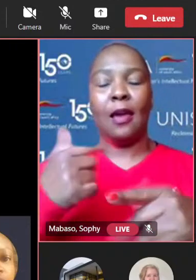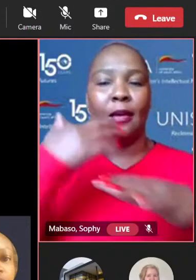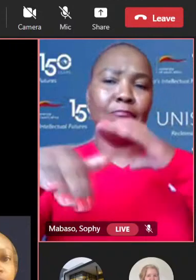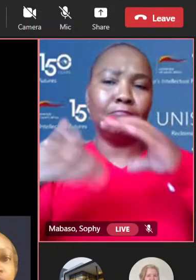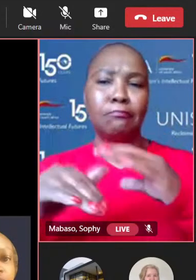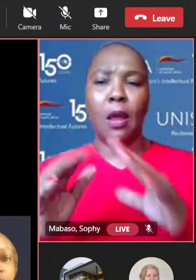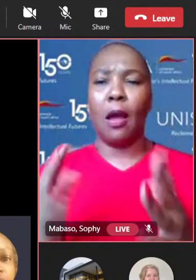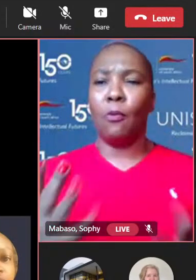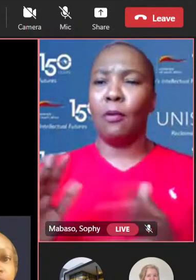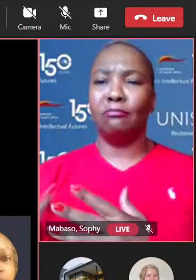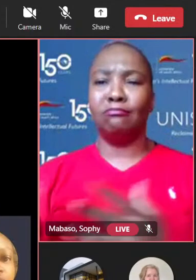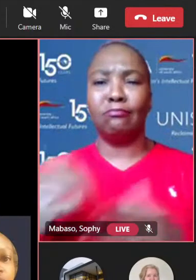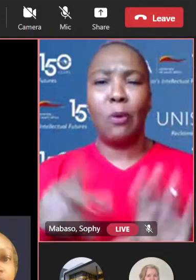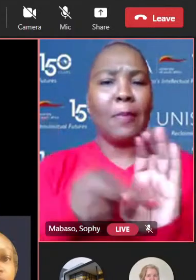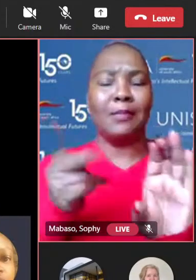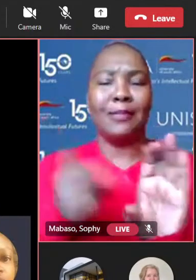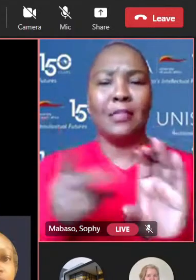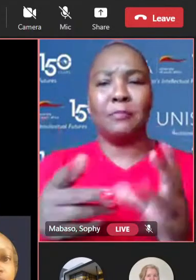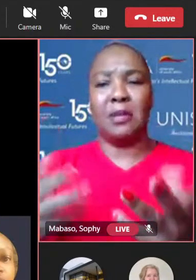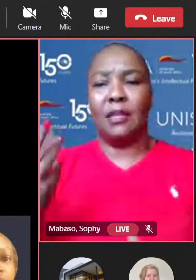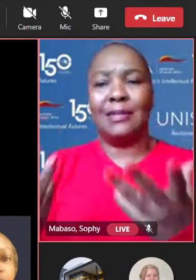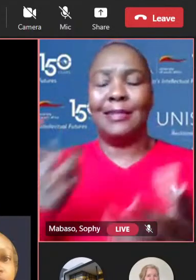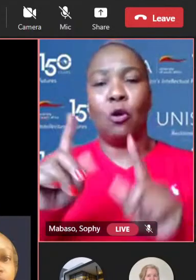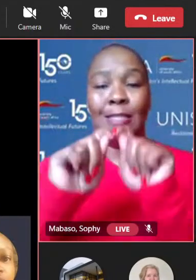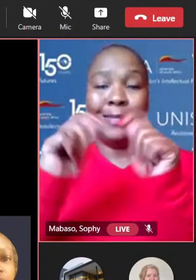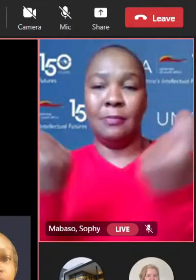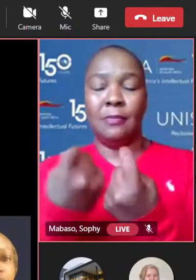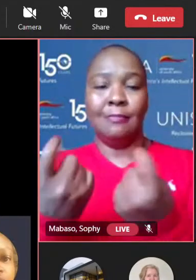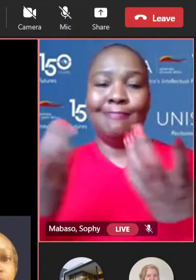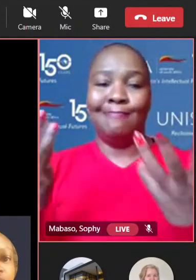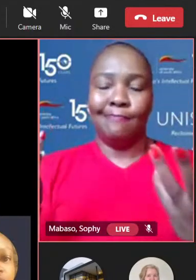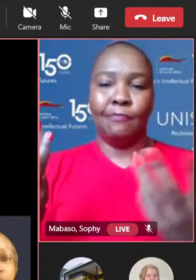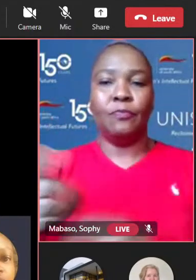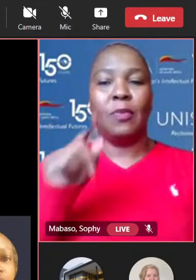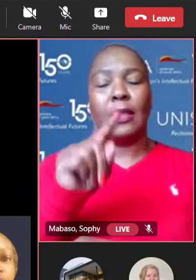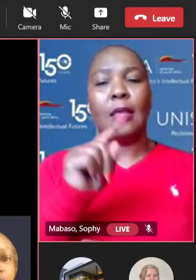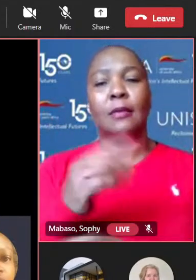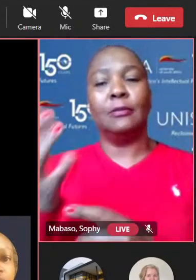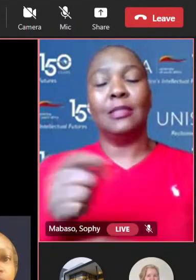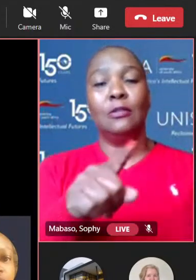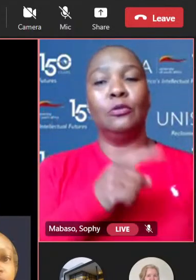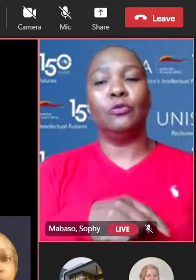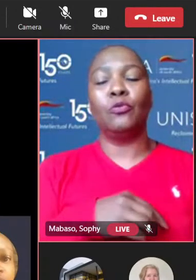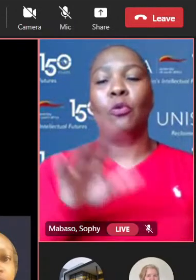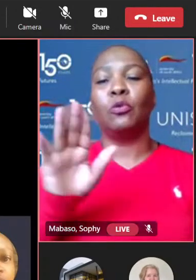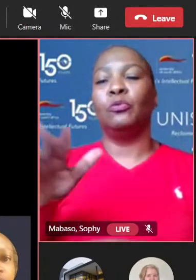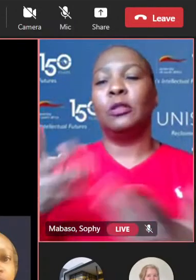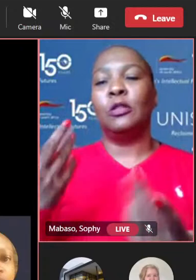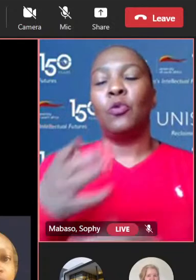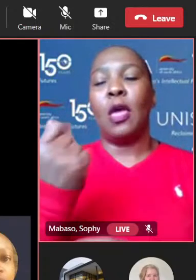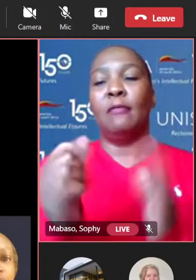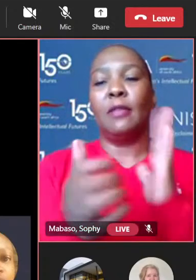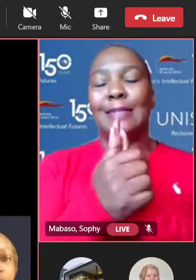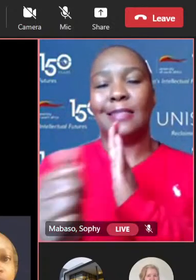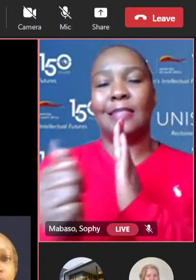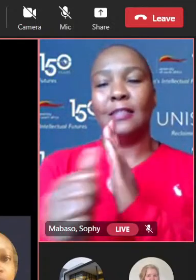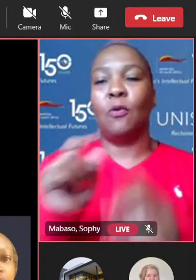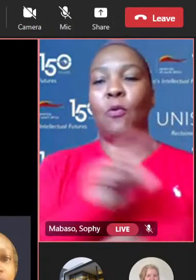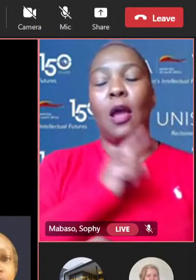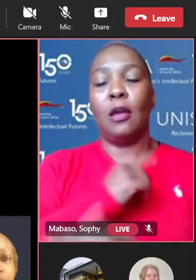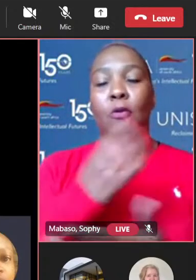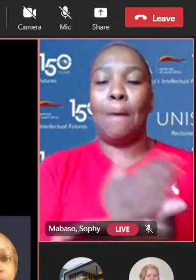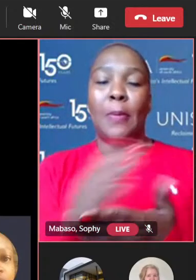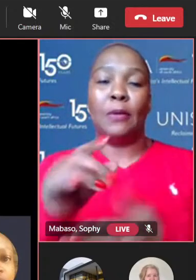you participate on Teams? So I'm taking it that you already have those skills, because you are part of this